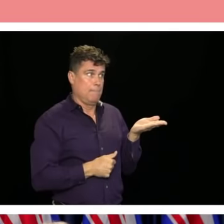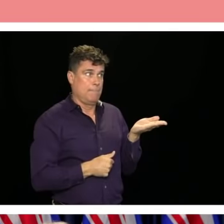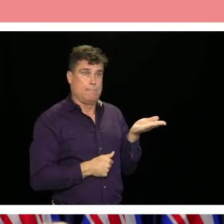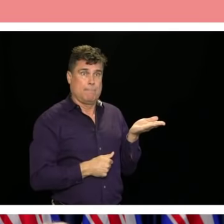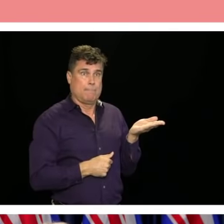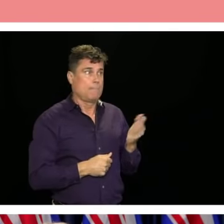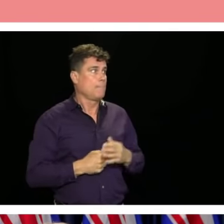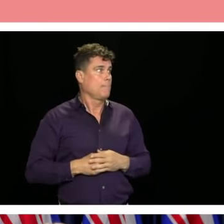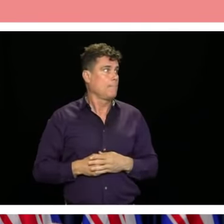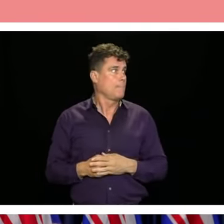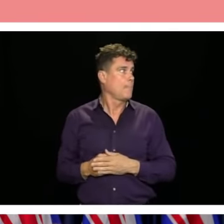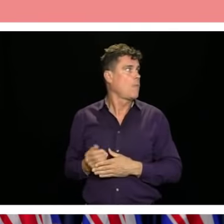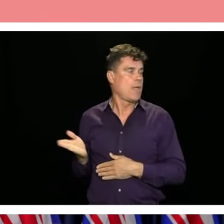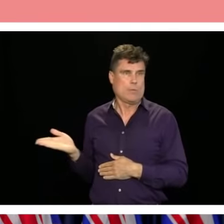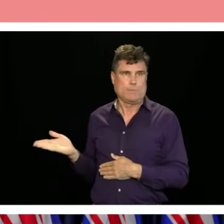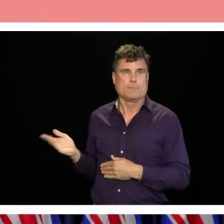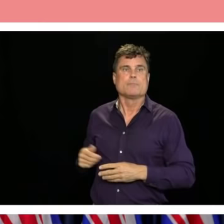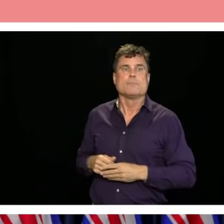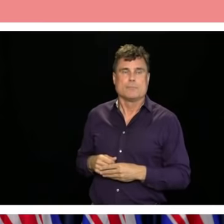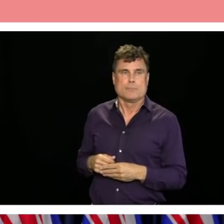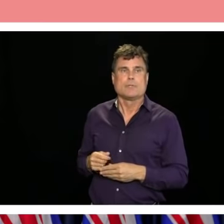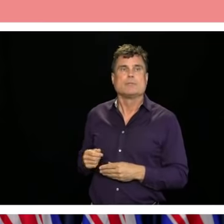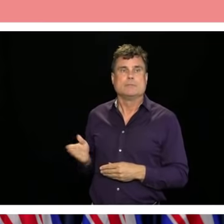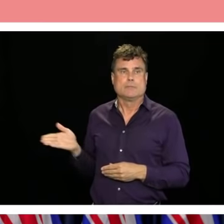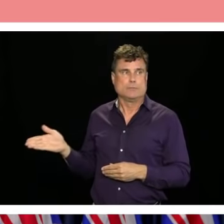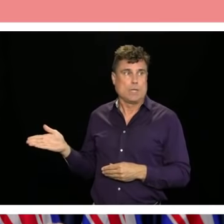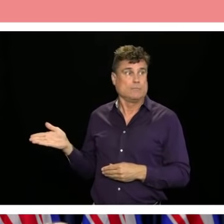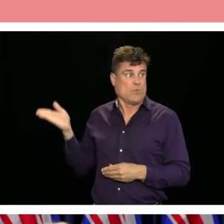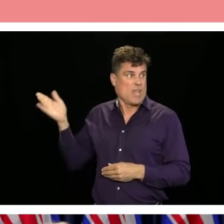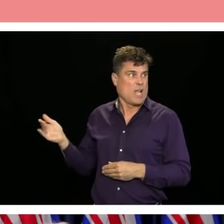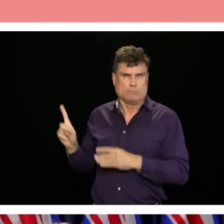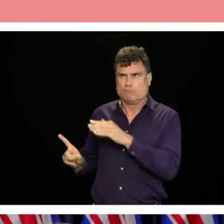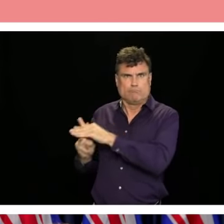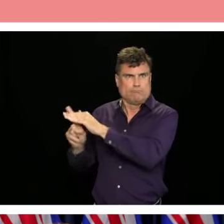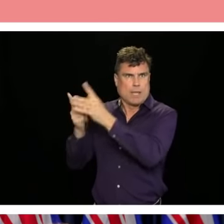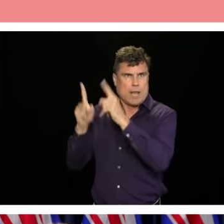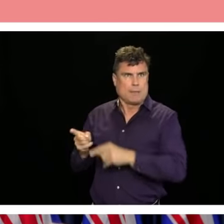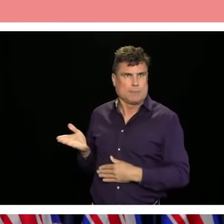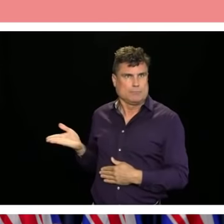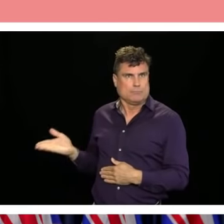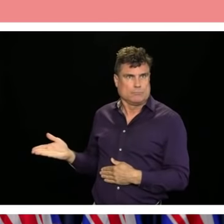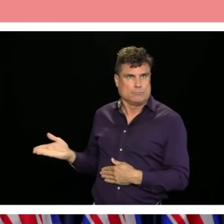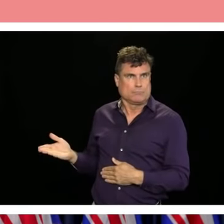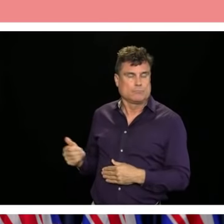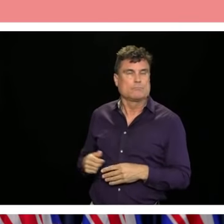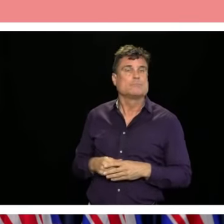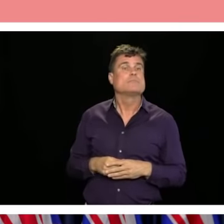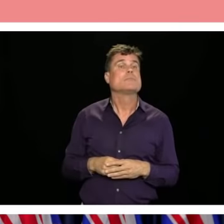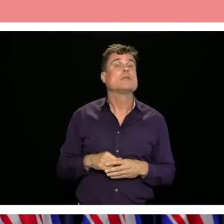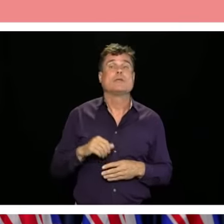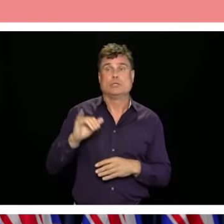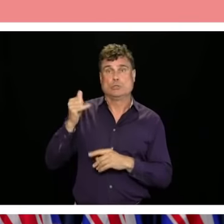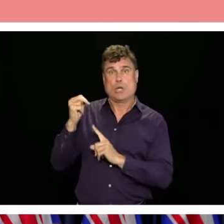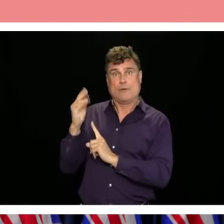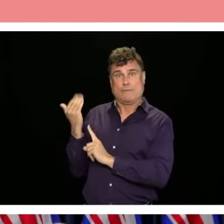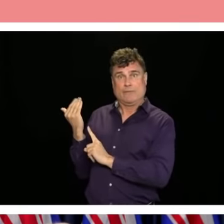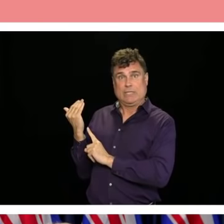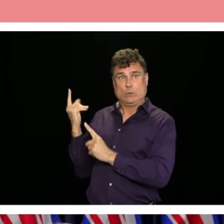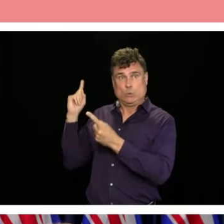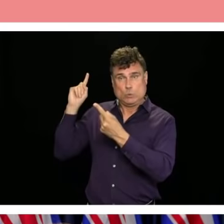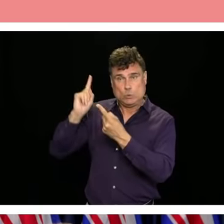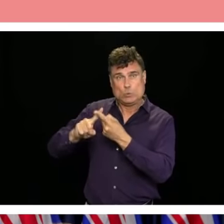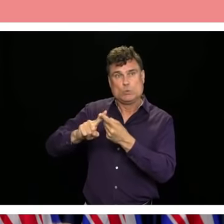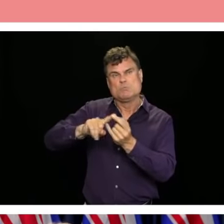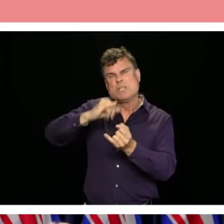in British Columbia. So we now have extended to the end of May on this curve. And what you can see that's